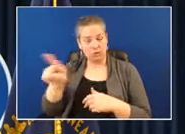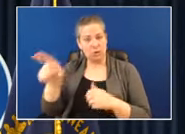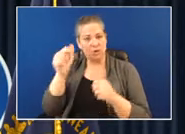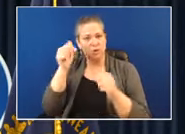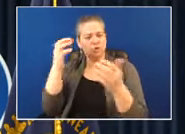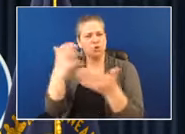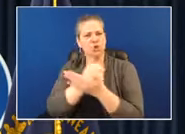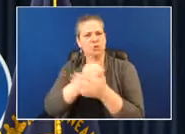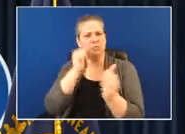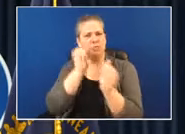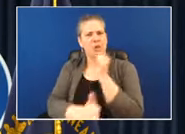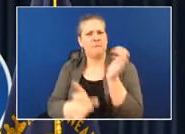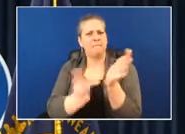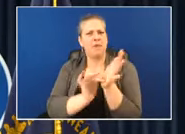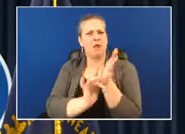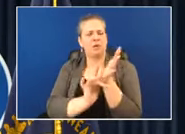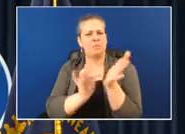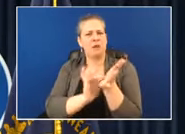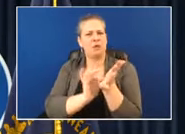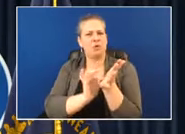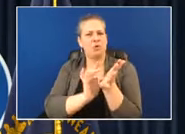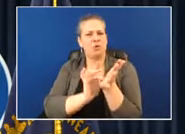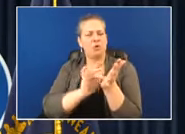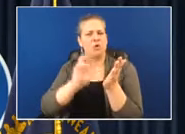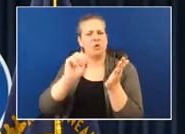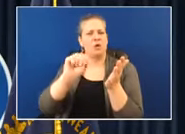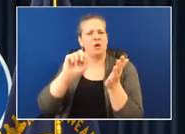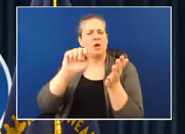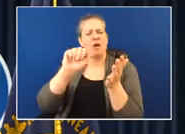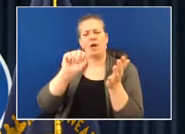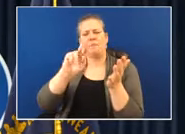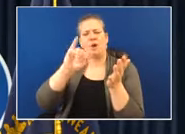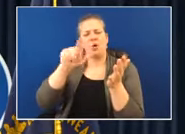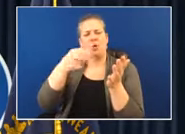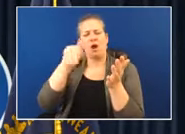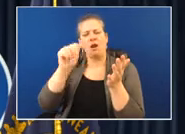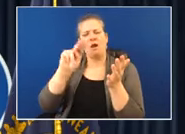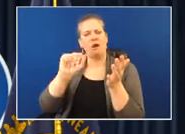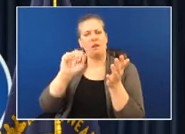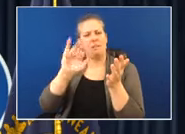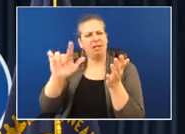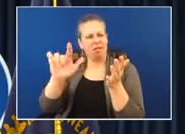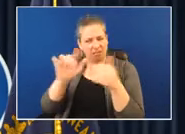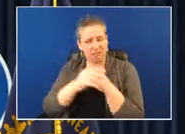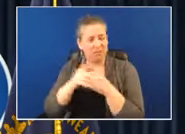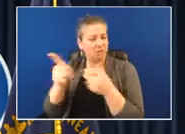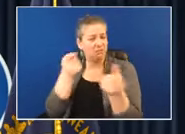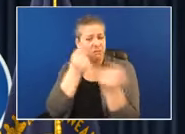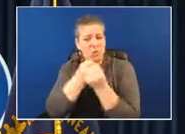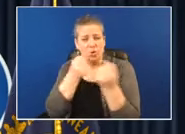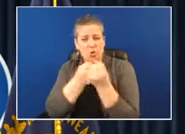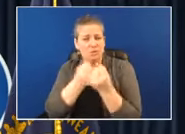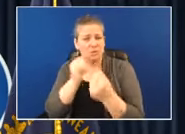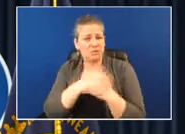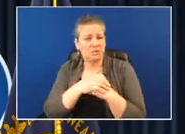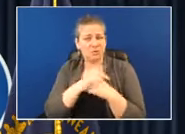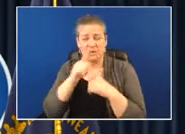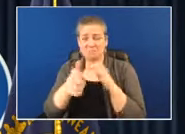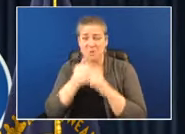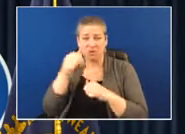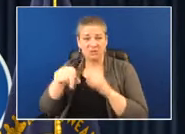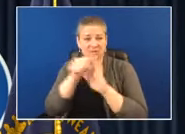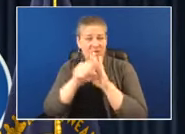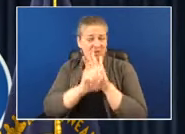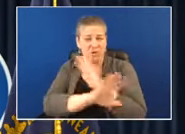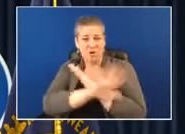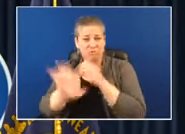They overwhelmingly support it. When 70%+ of a state is in favor of something, it's time for